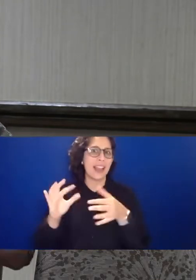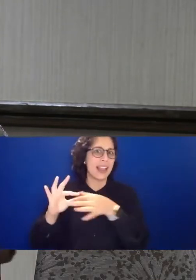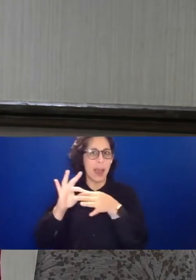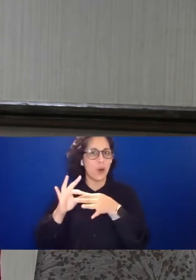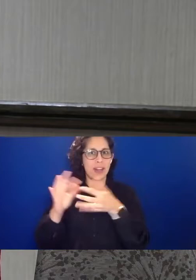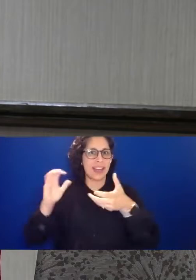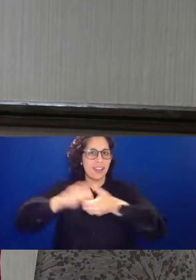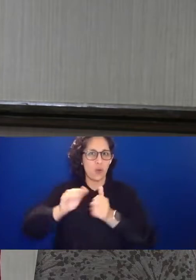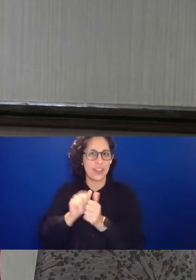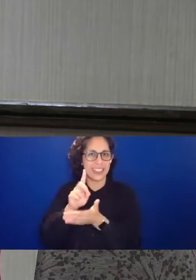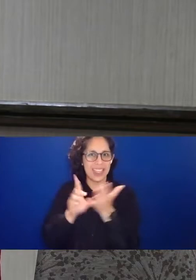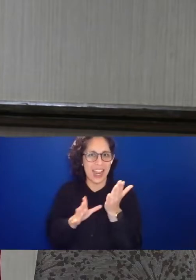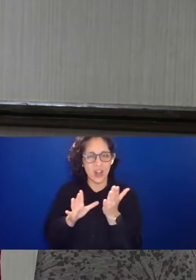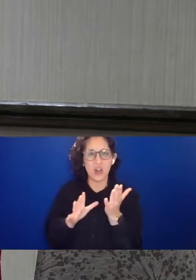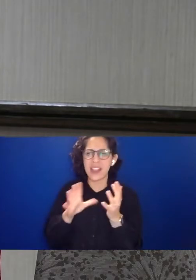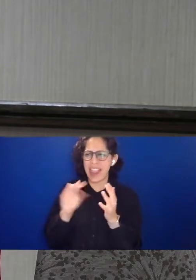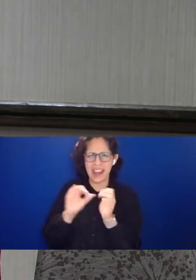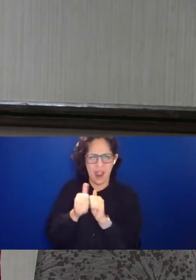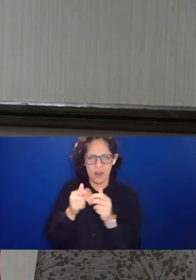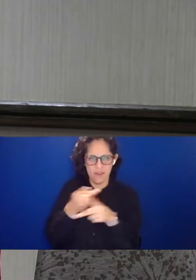way of working?